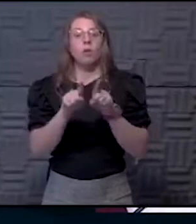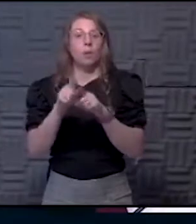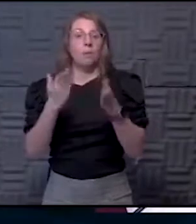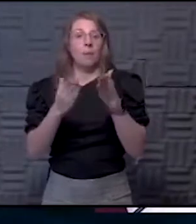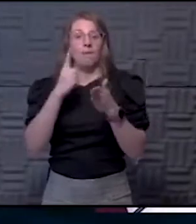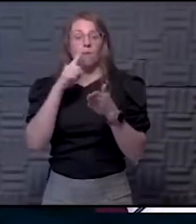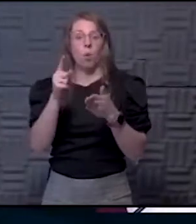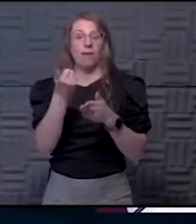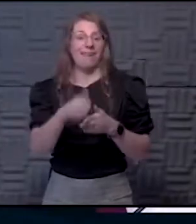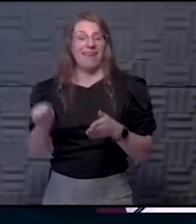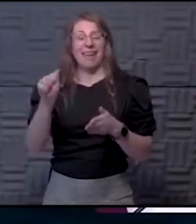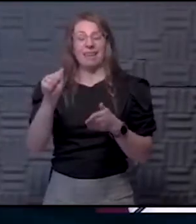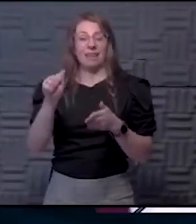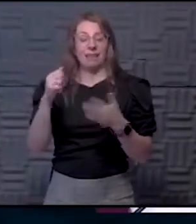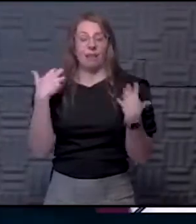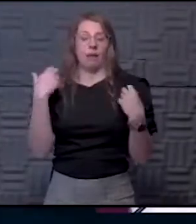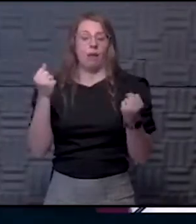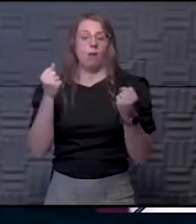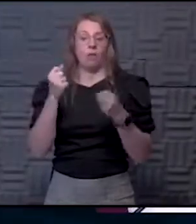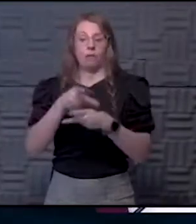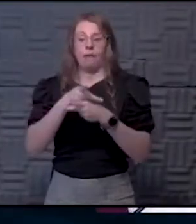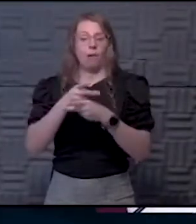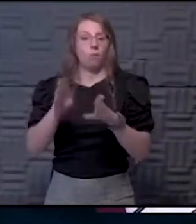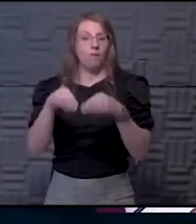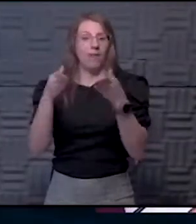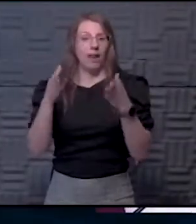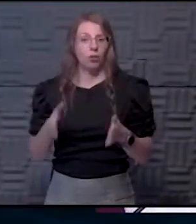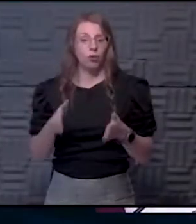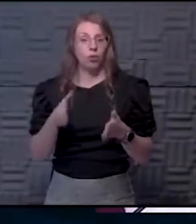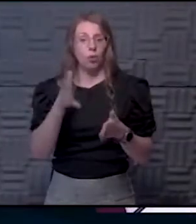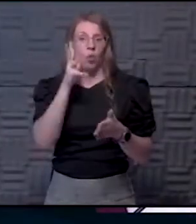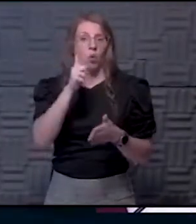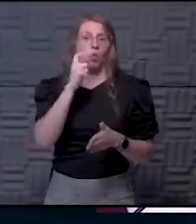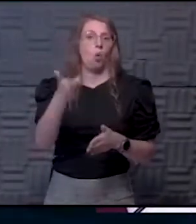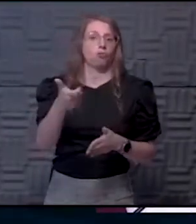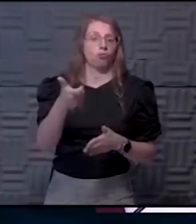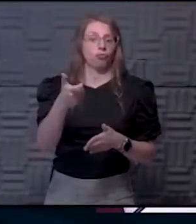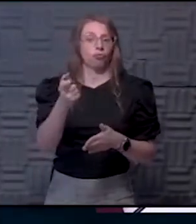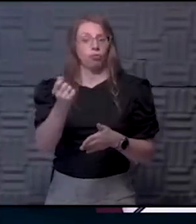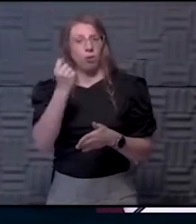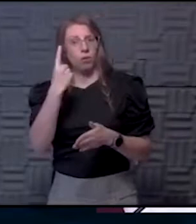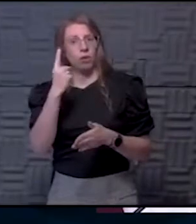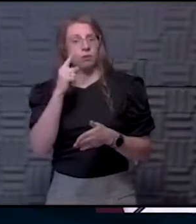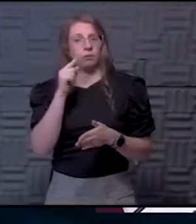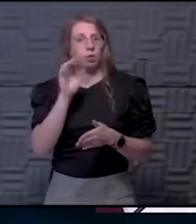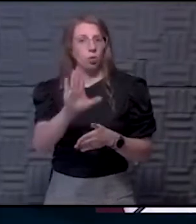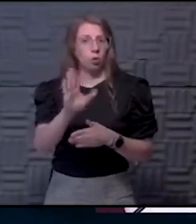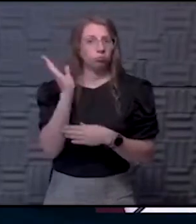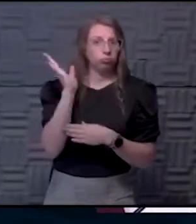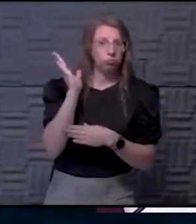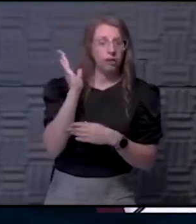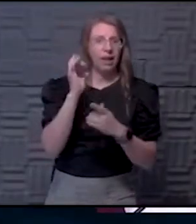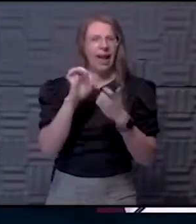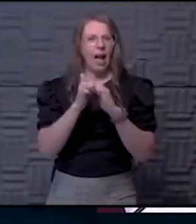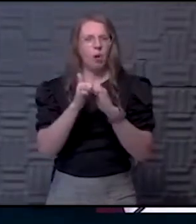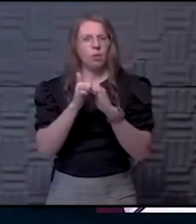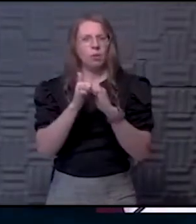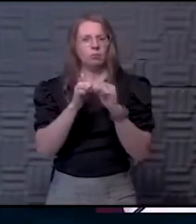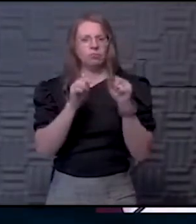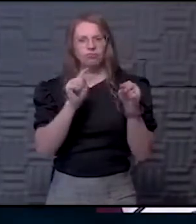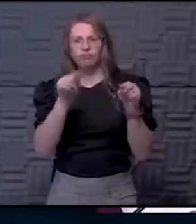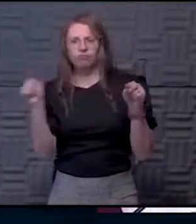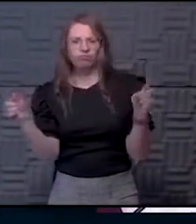any healthcare providers who are going to see this and understand it, how can we pull those things together to